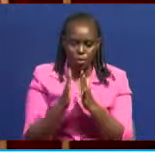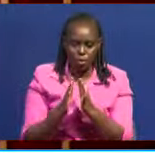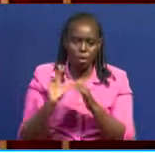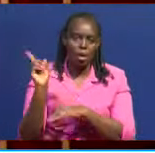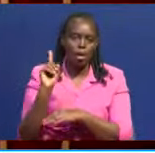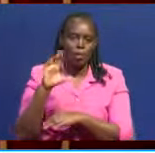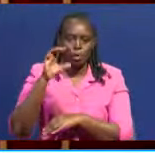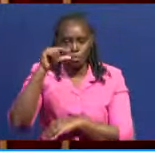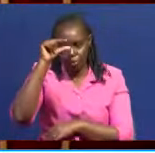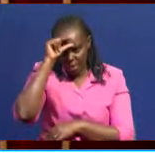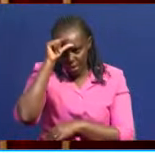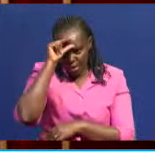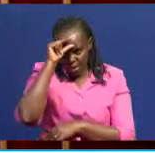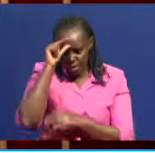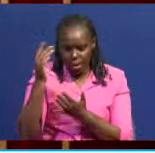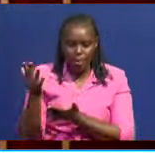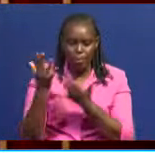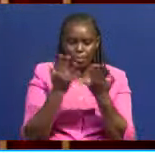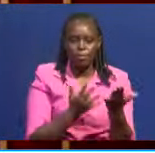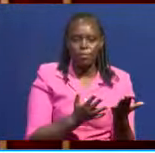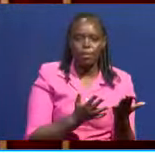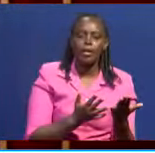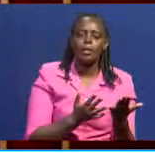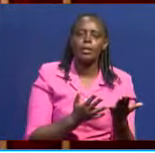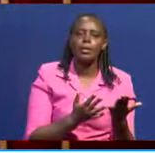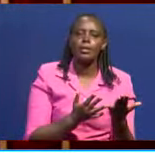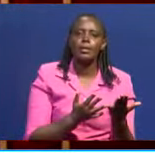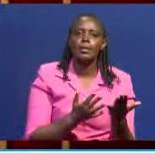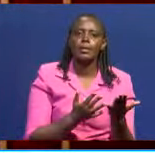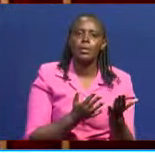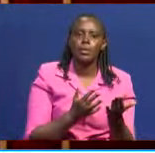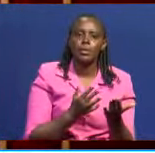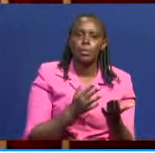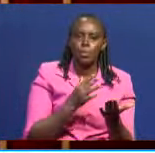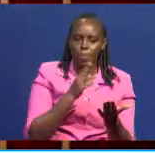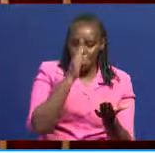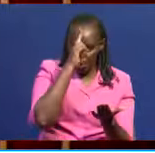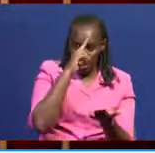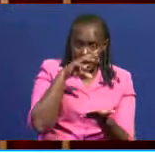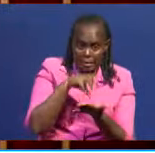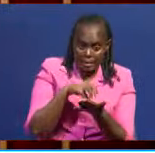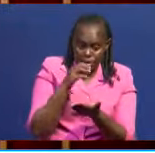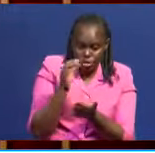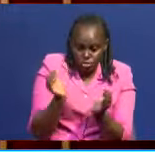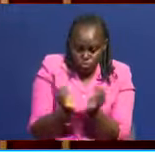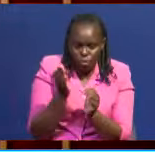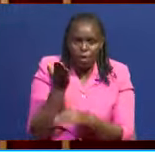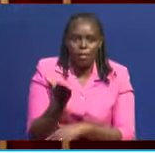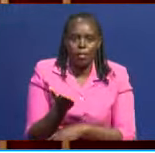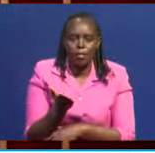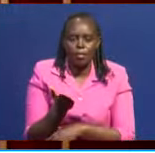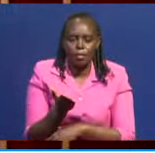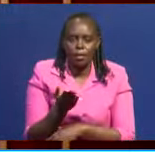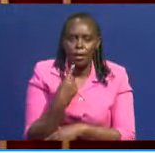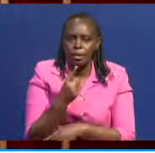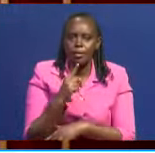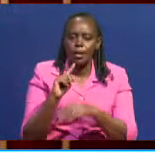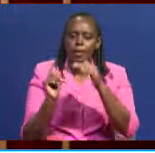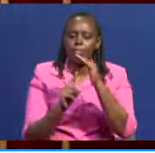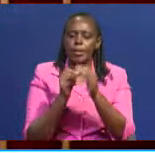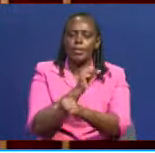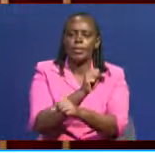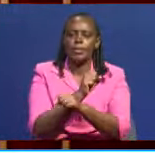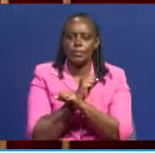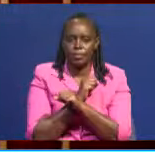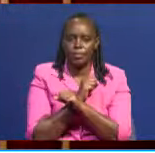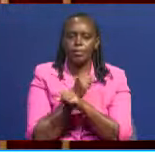Nairobi County government, to provide a small police post. Honourable members, I would like to reaffirm that the Minister of Defence